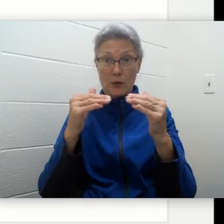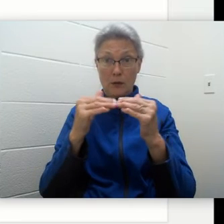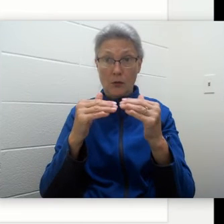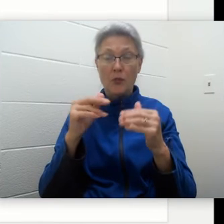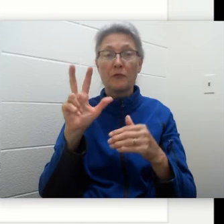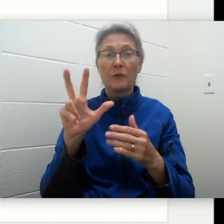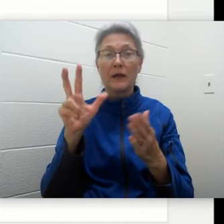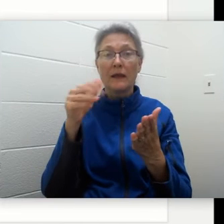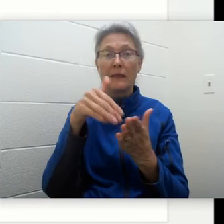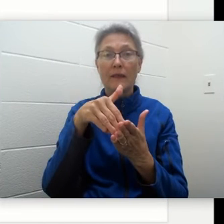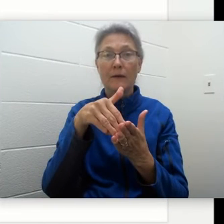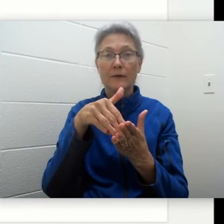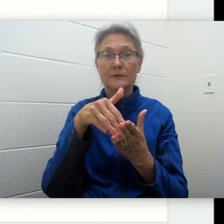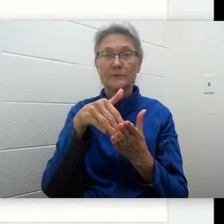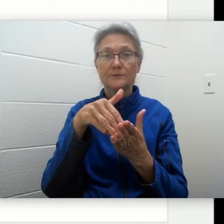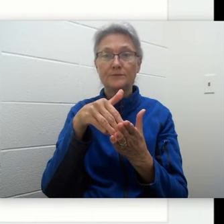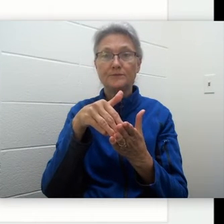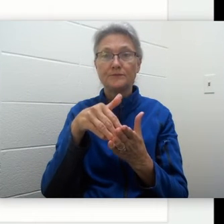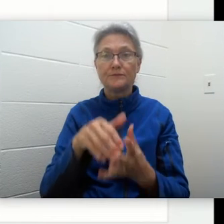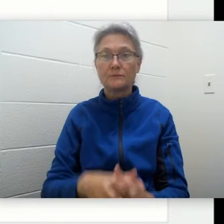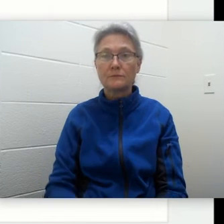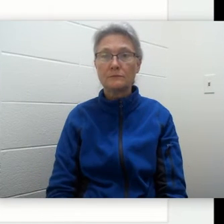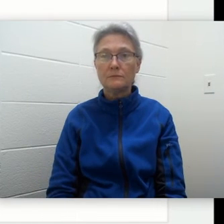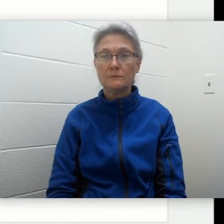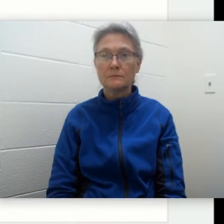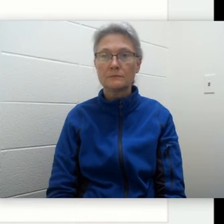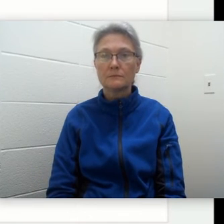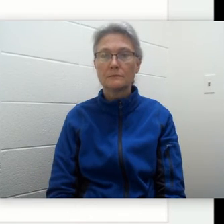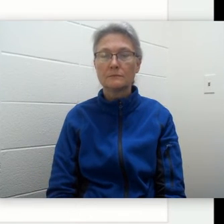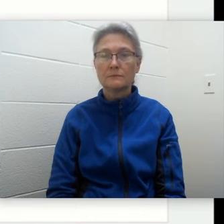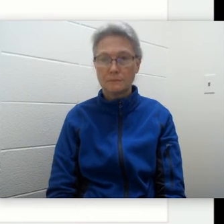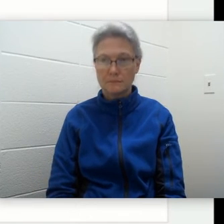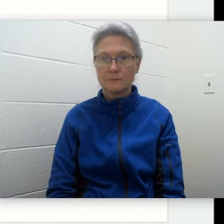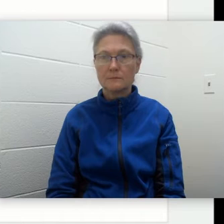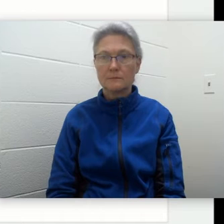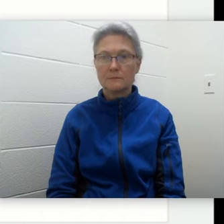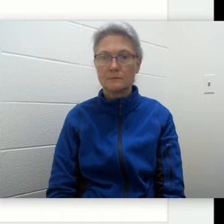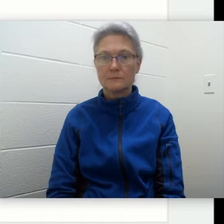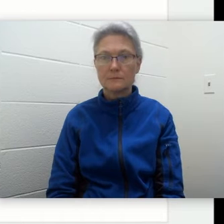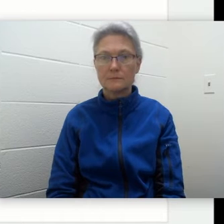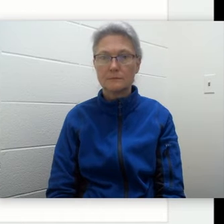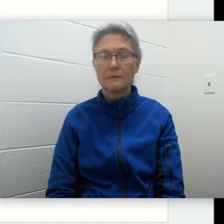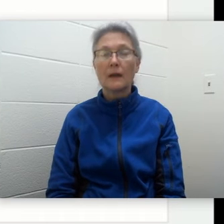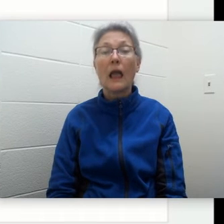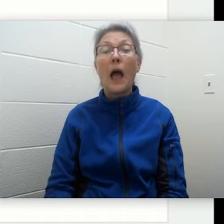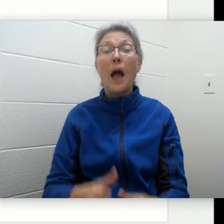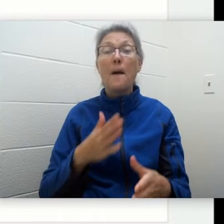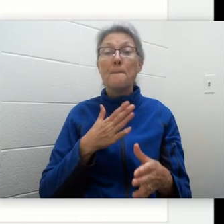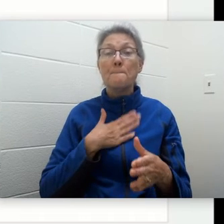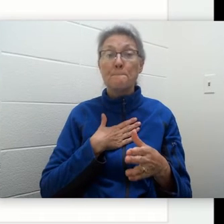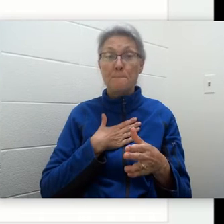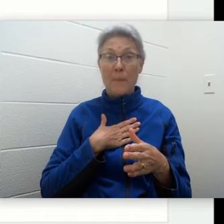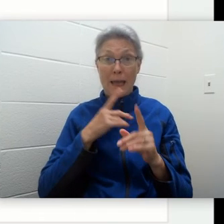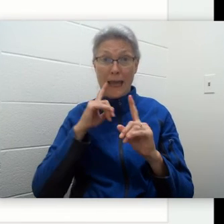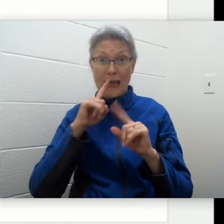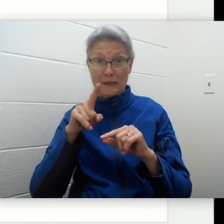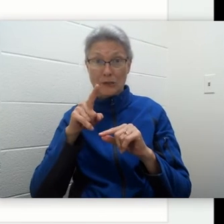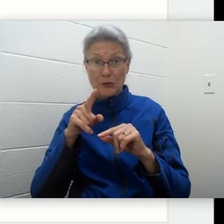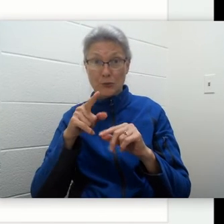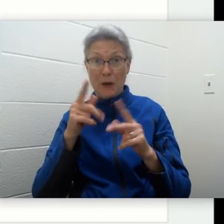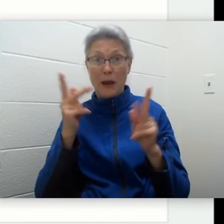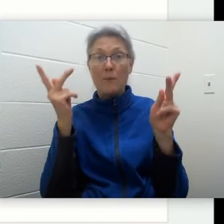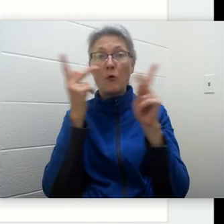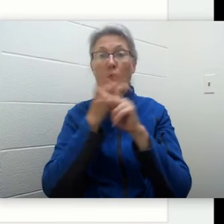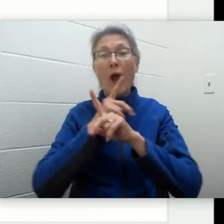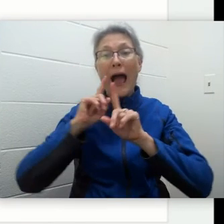of 3, see if we can fit it in here, 3,000. So my answer, my product, when